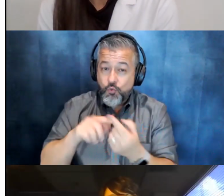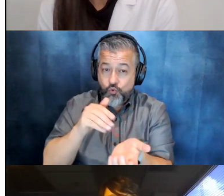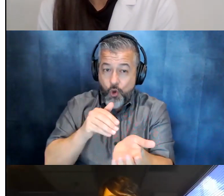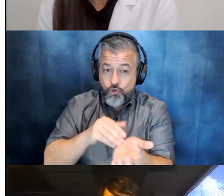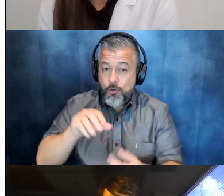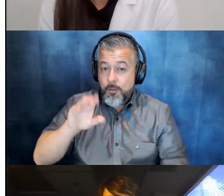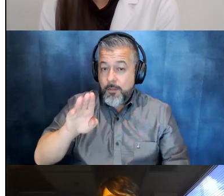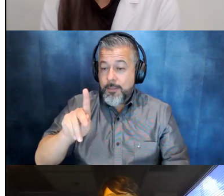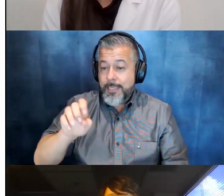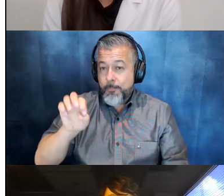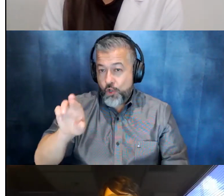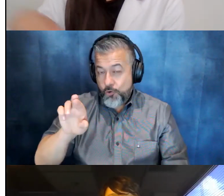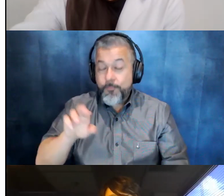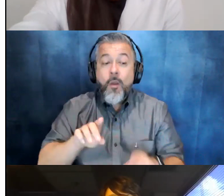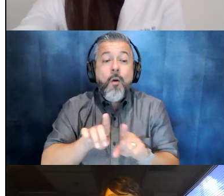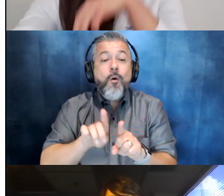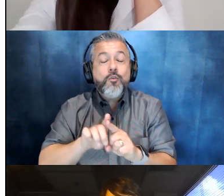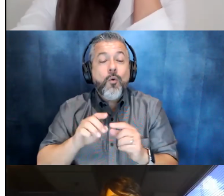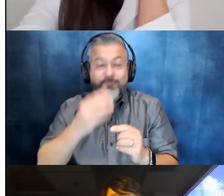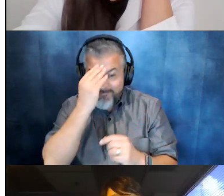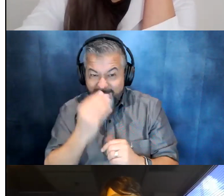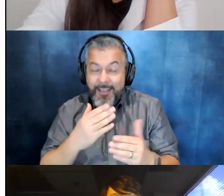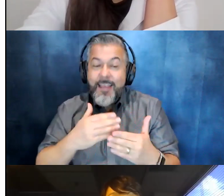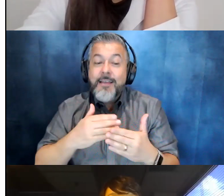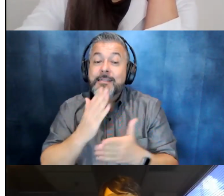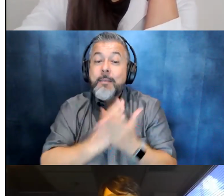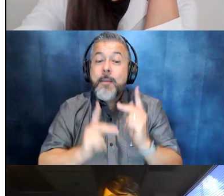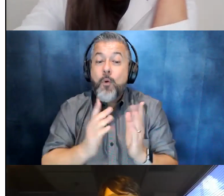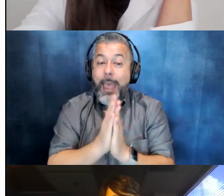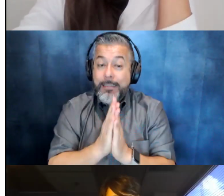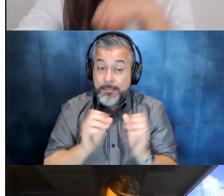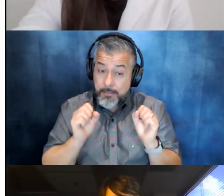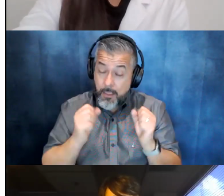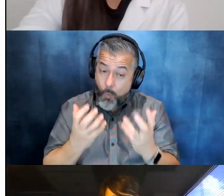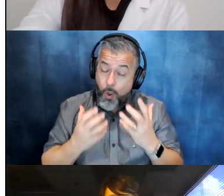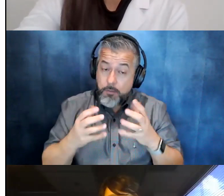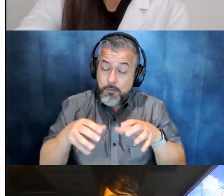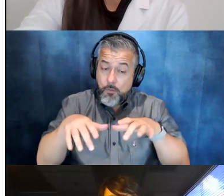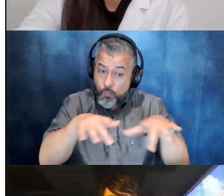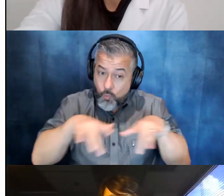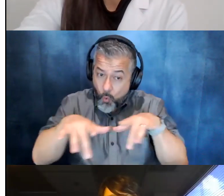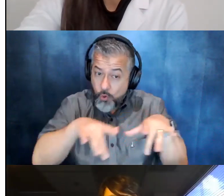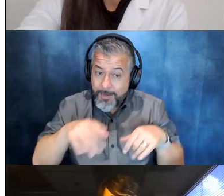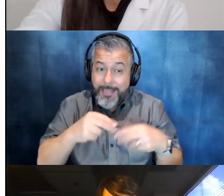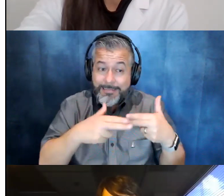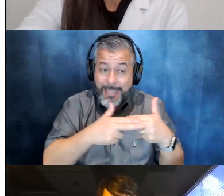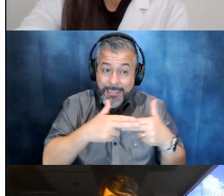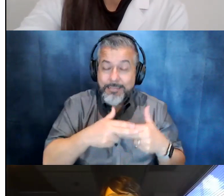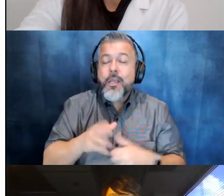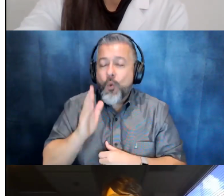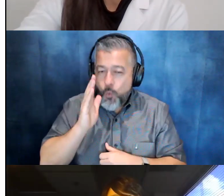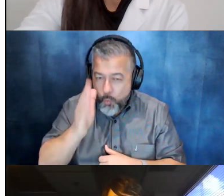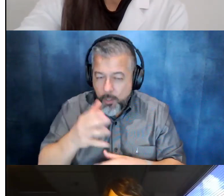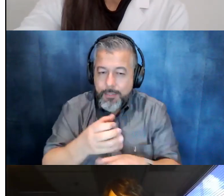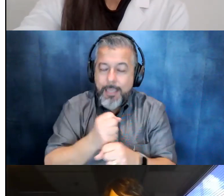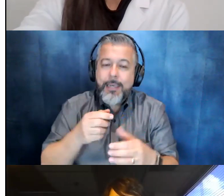of the presentation the following week. So I see some people asking, you will get these slides and a recording next week. But